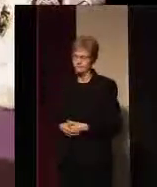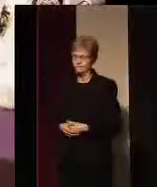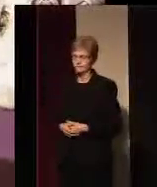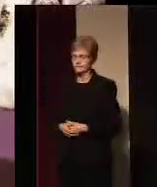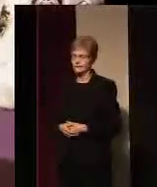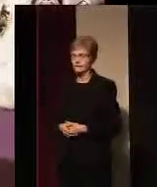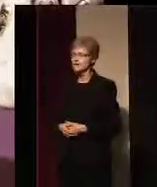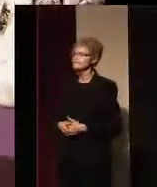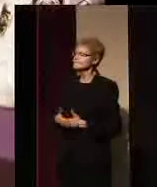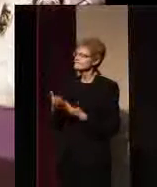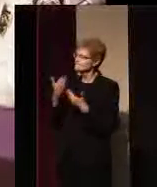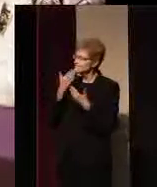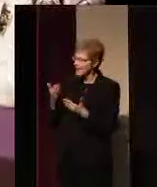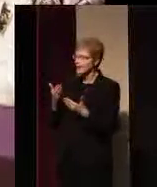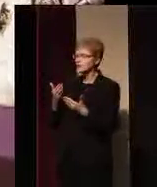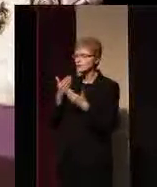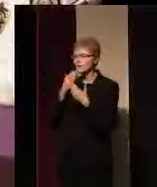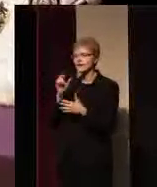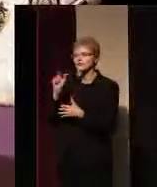Well said. Thank you, Raul. Steve?